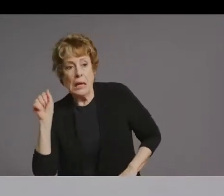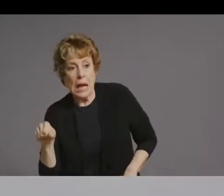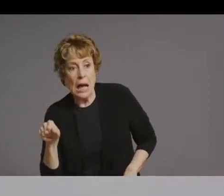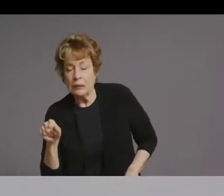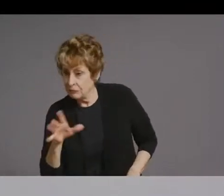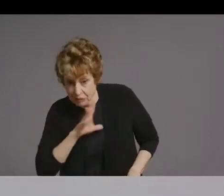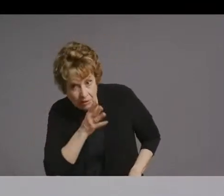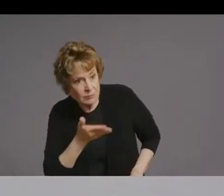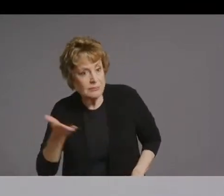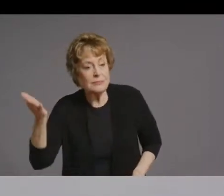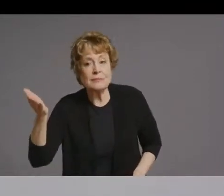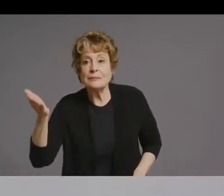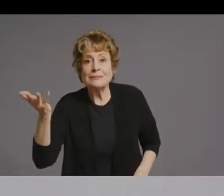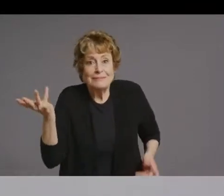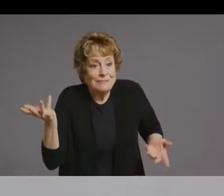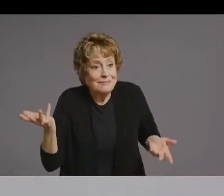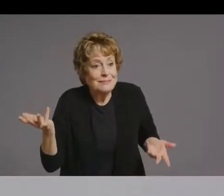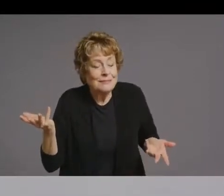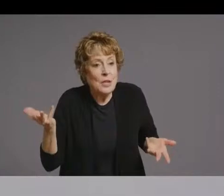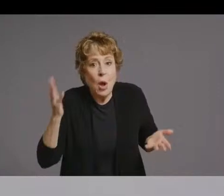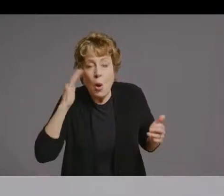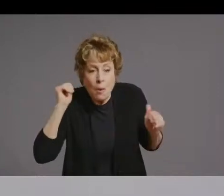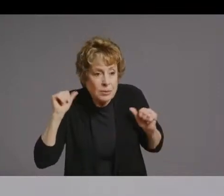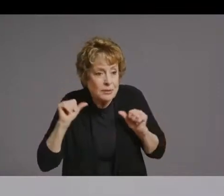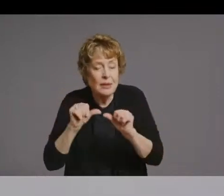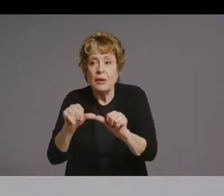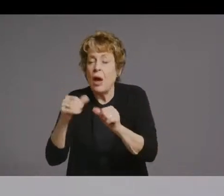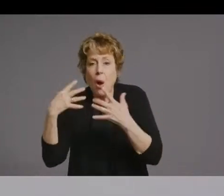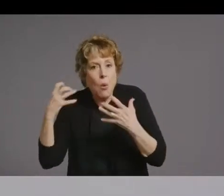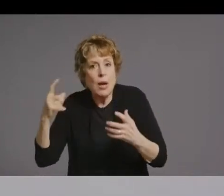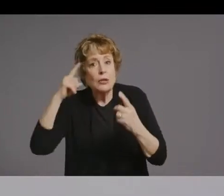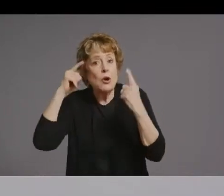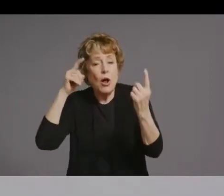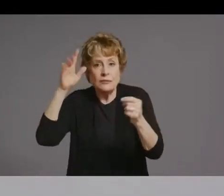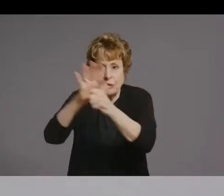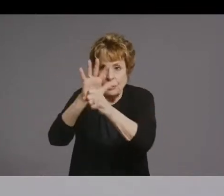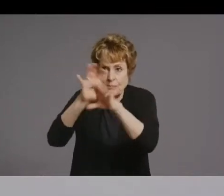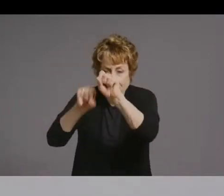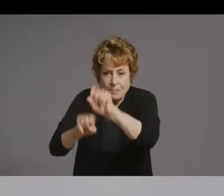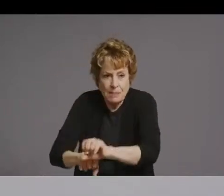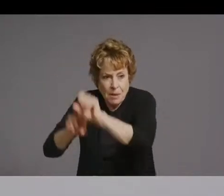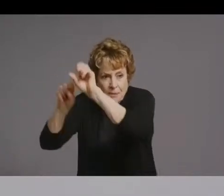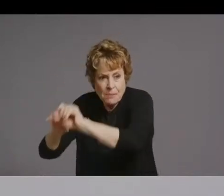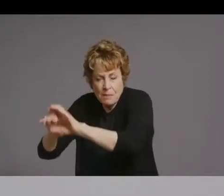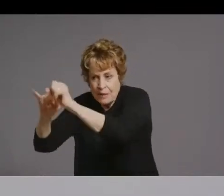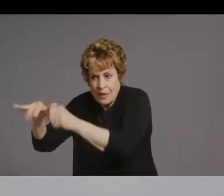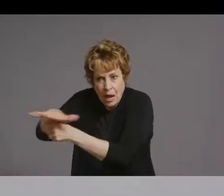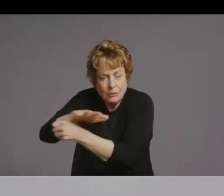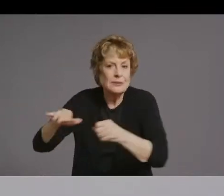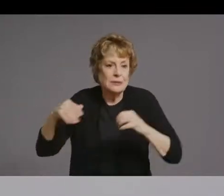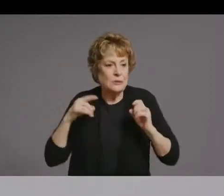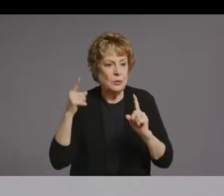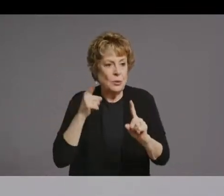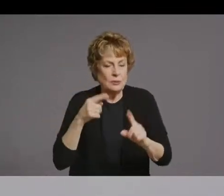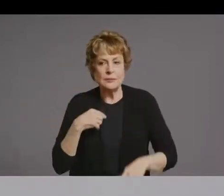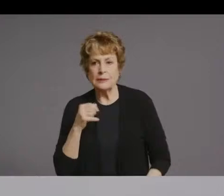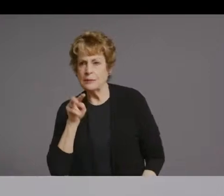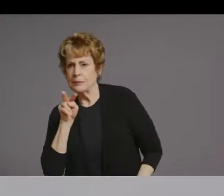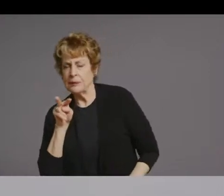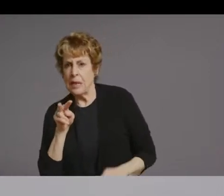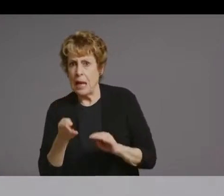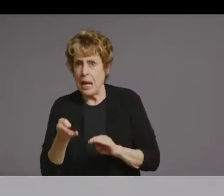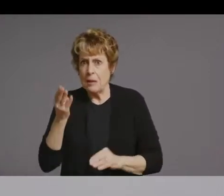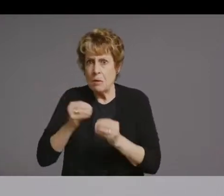hope, though, that we continue to fill the appointments in the Phoenix metropolitan area. We are watching demand. Appointments